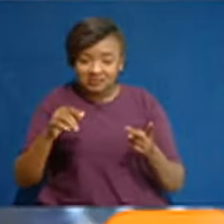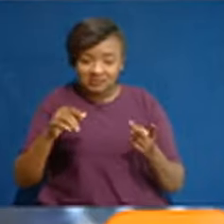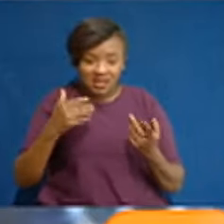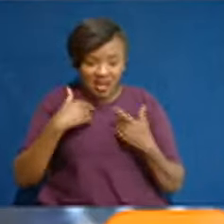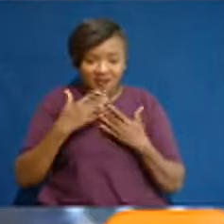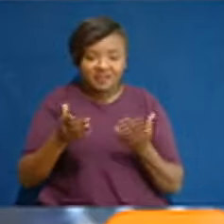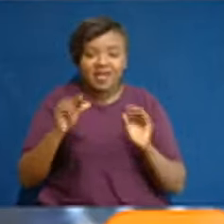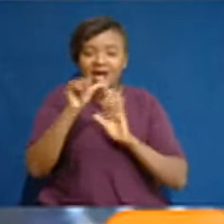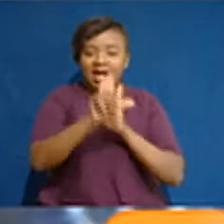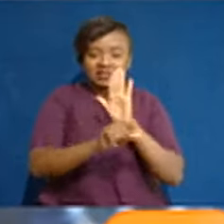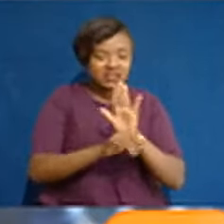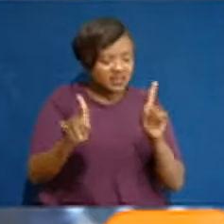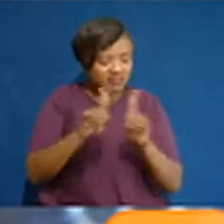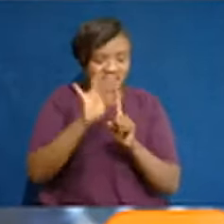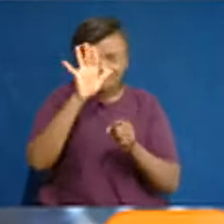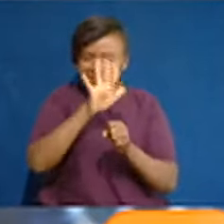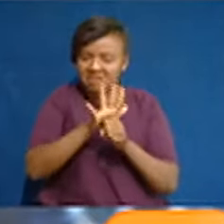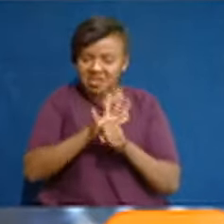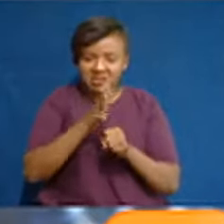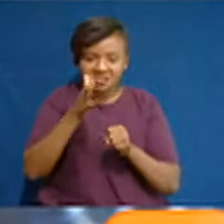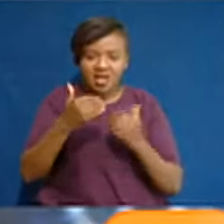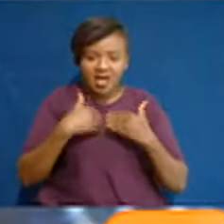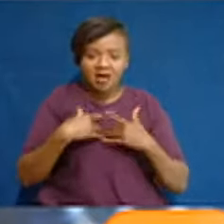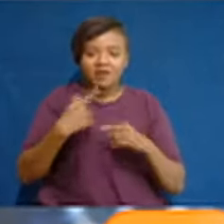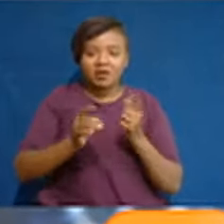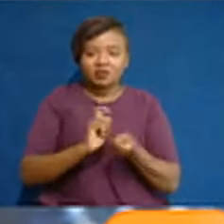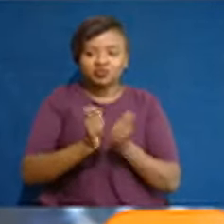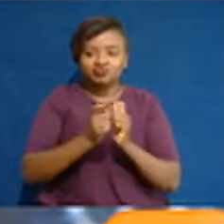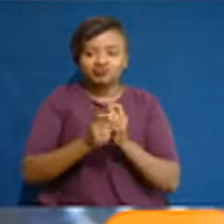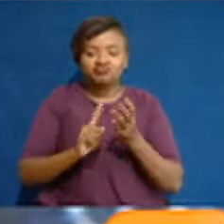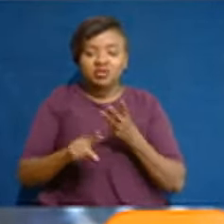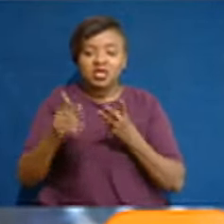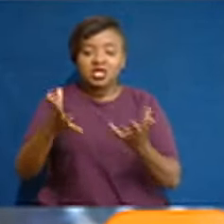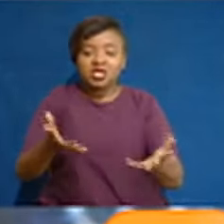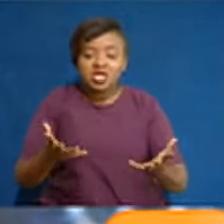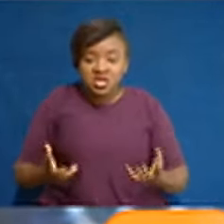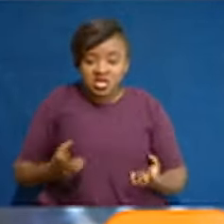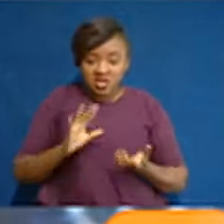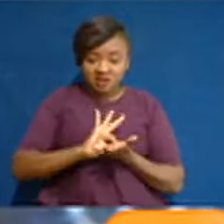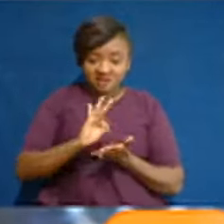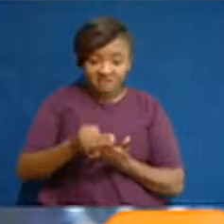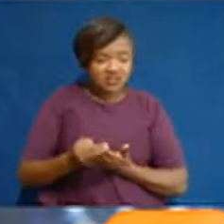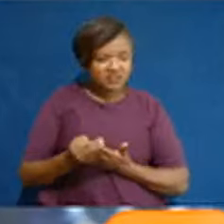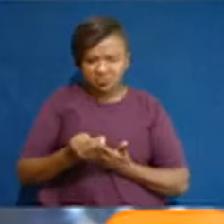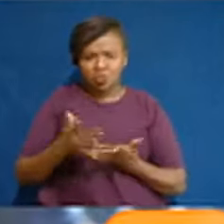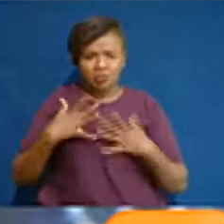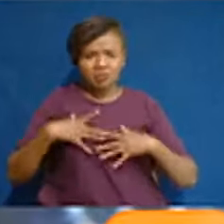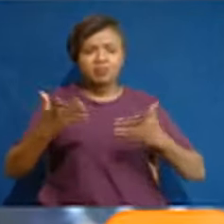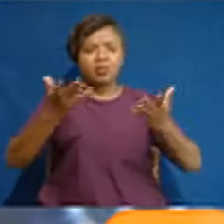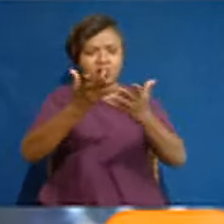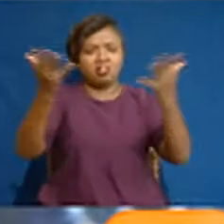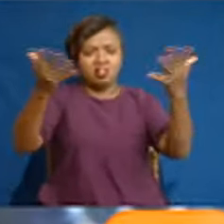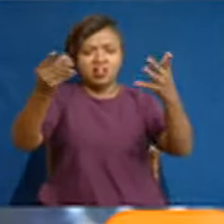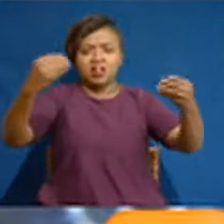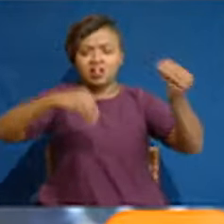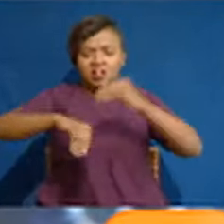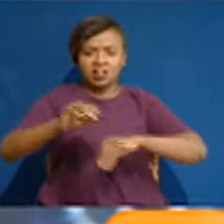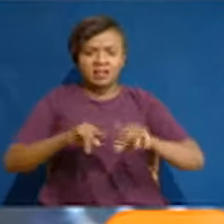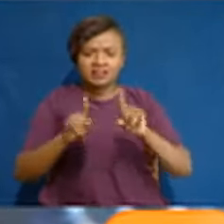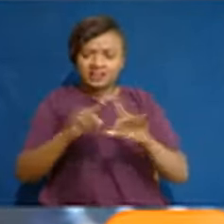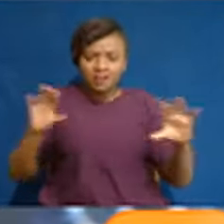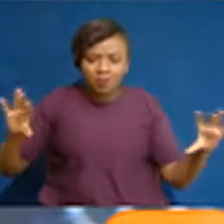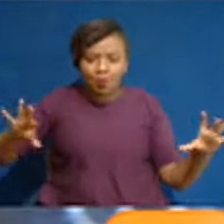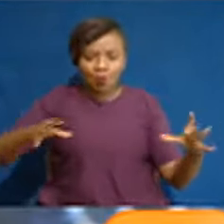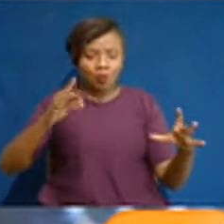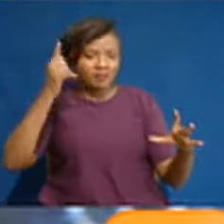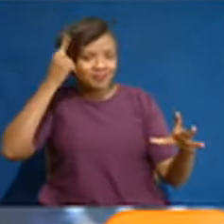changing. It doesn't seek central funding, it crowdsources its funding, or it crowdfunds, and it crowdthinks. right? That's